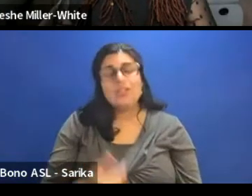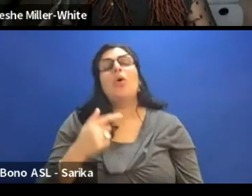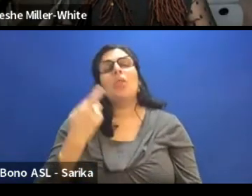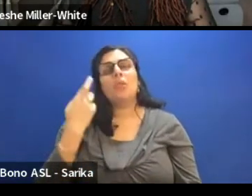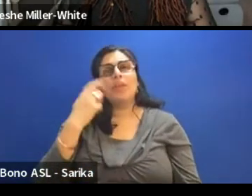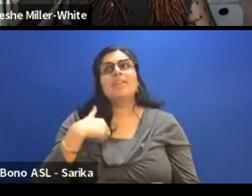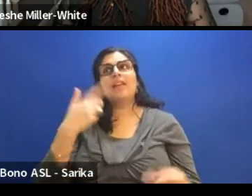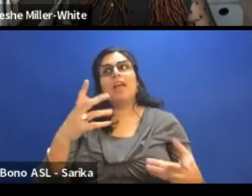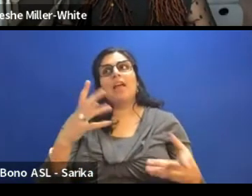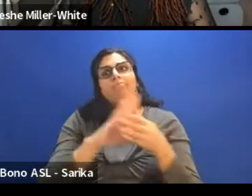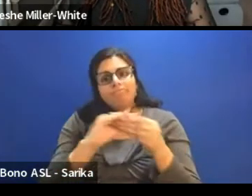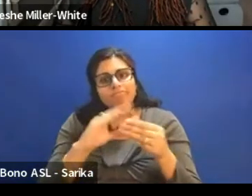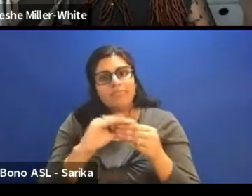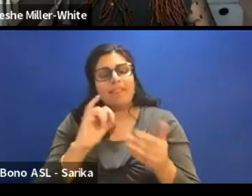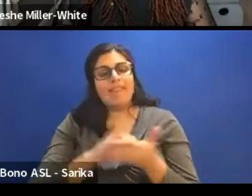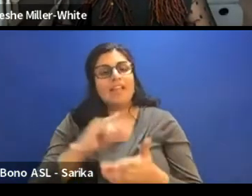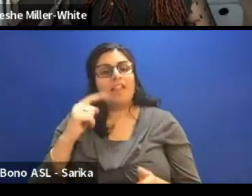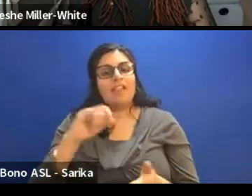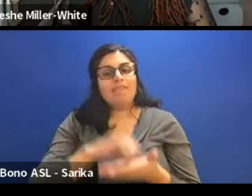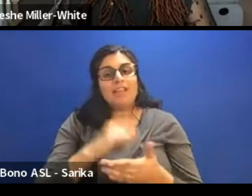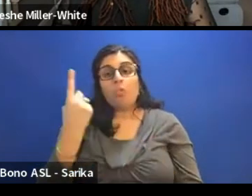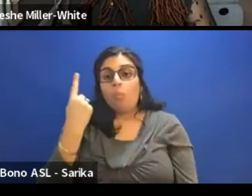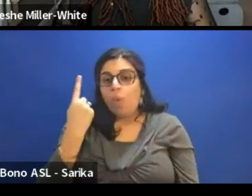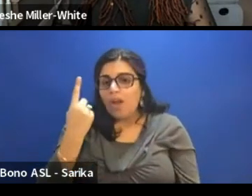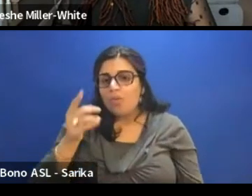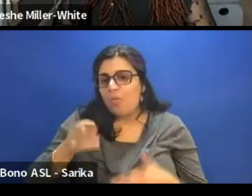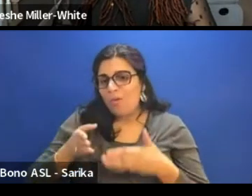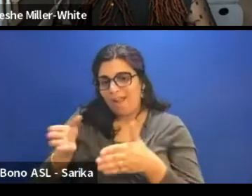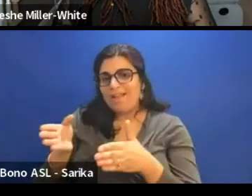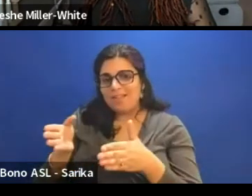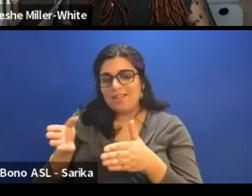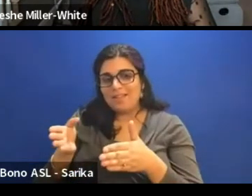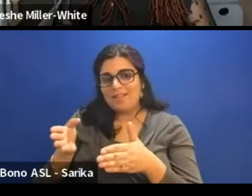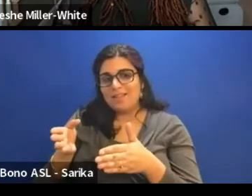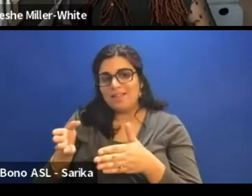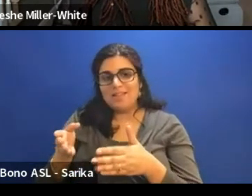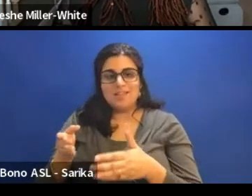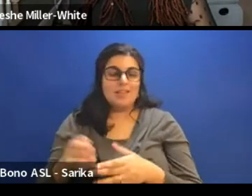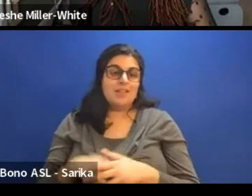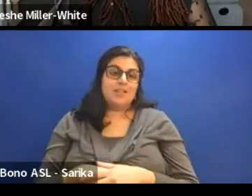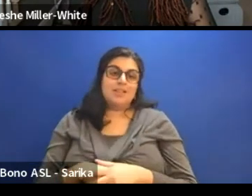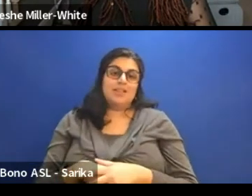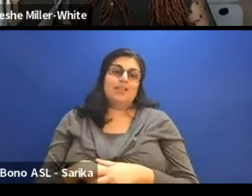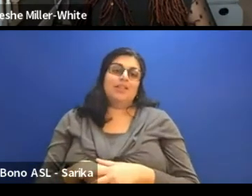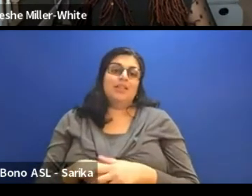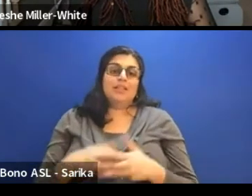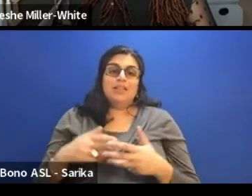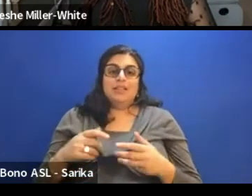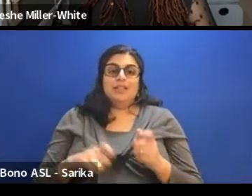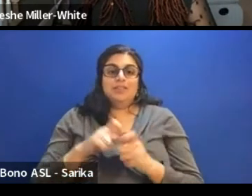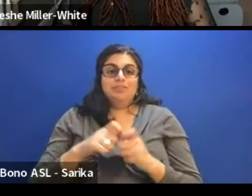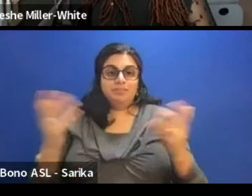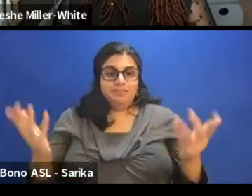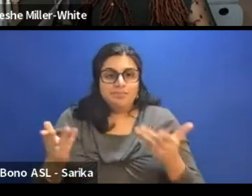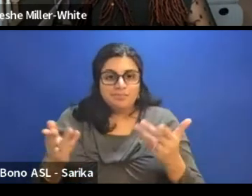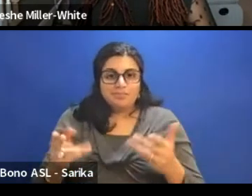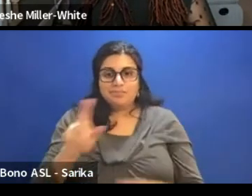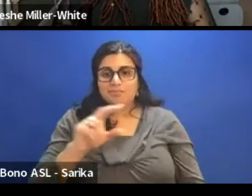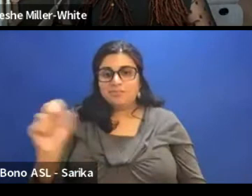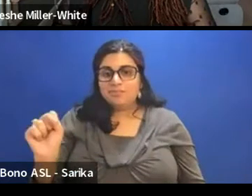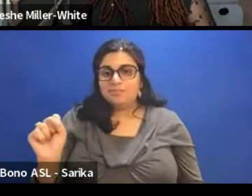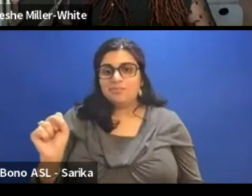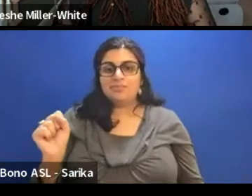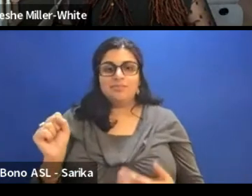is just, that's one avenue, for example, especially, you know, here in the States where